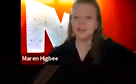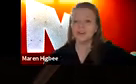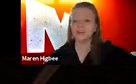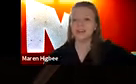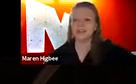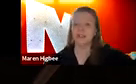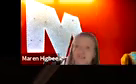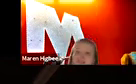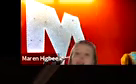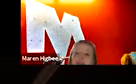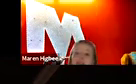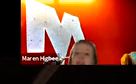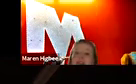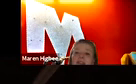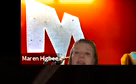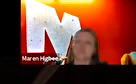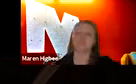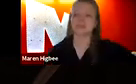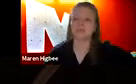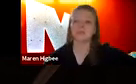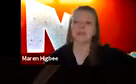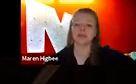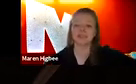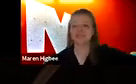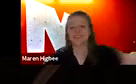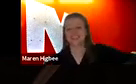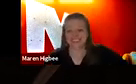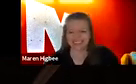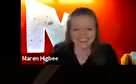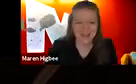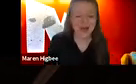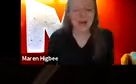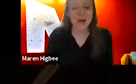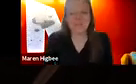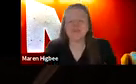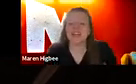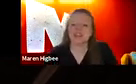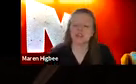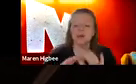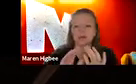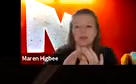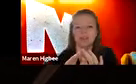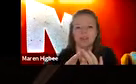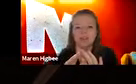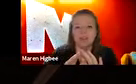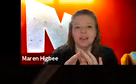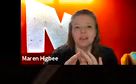weird, unless you like it like that. That's kind of interesting. Anyways, so